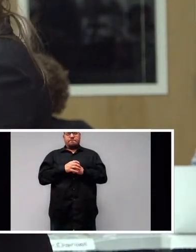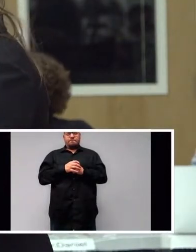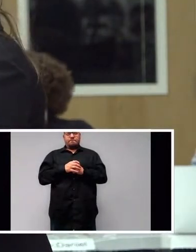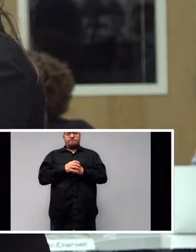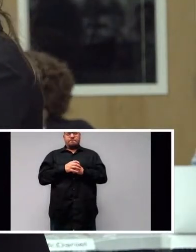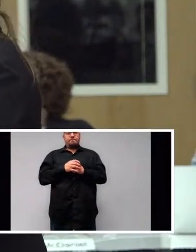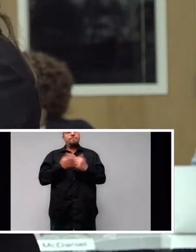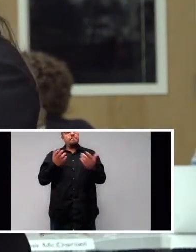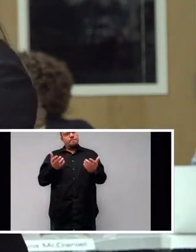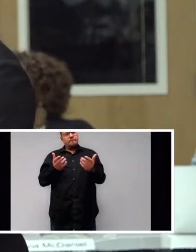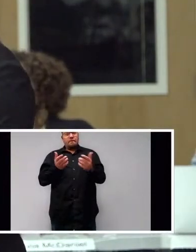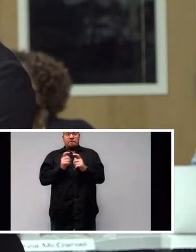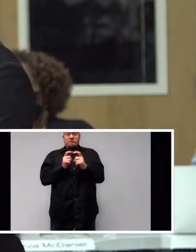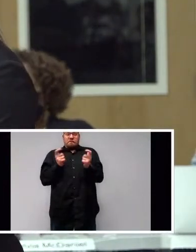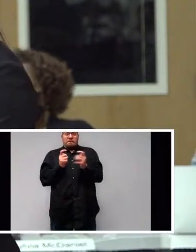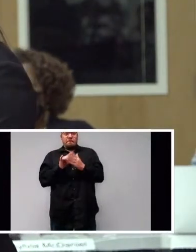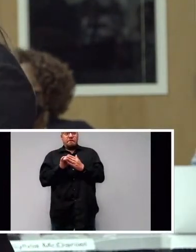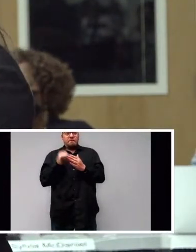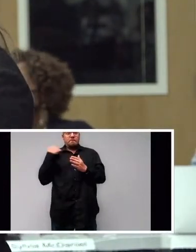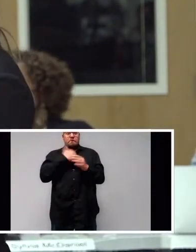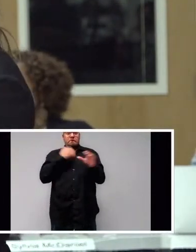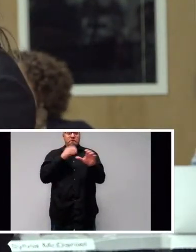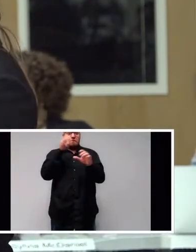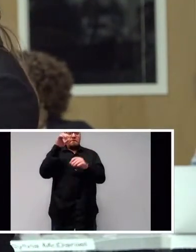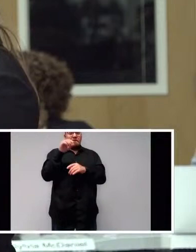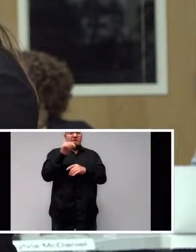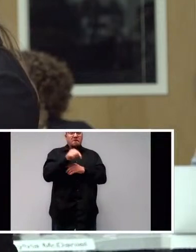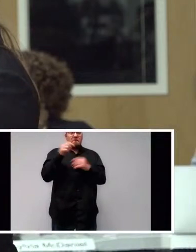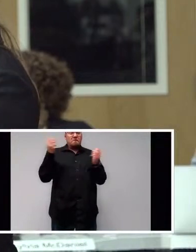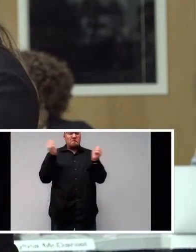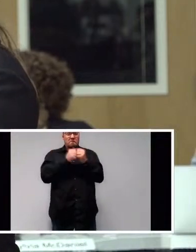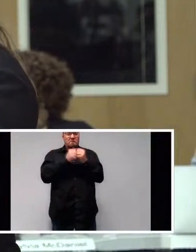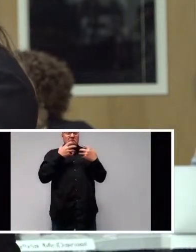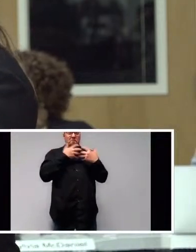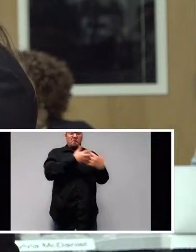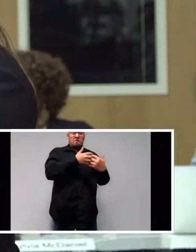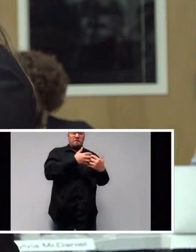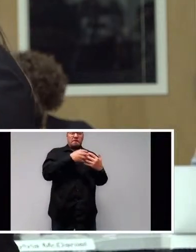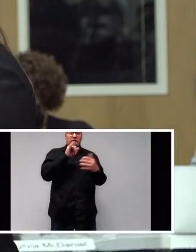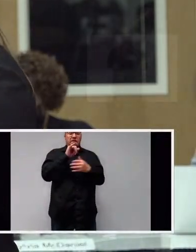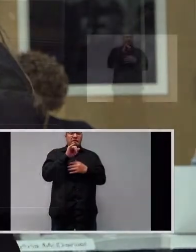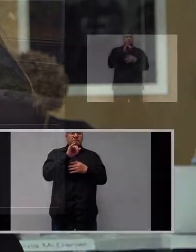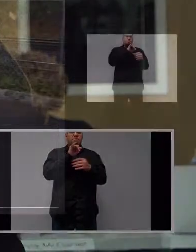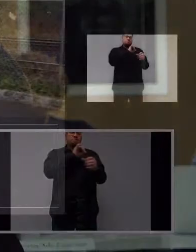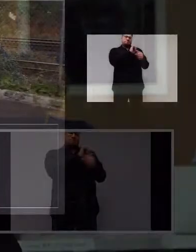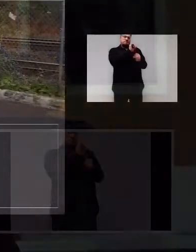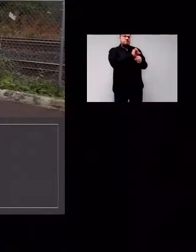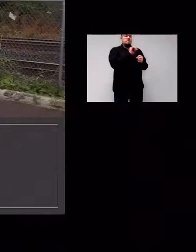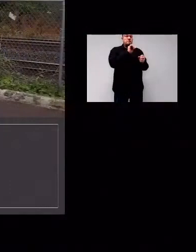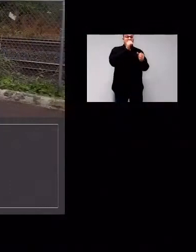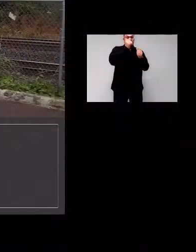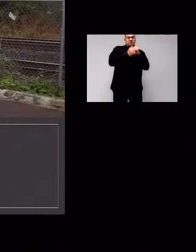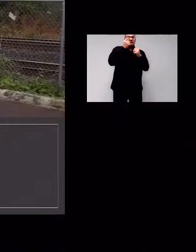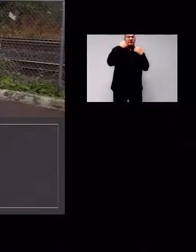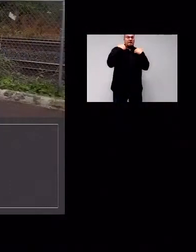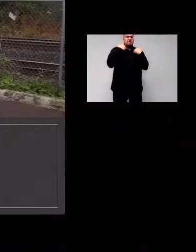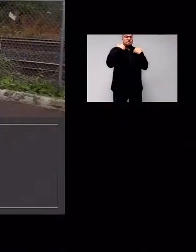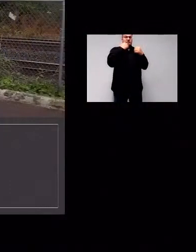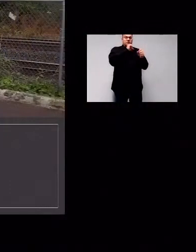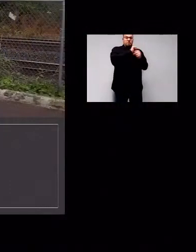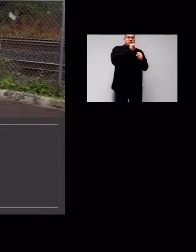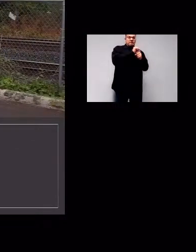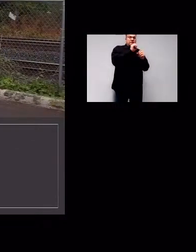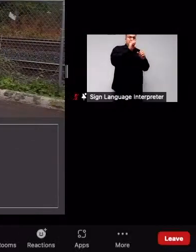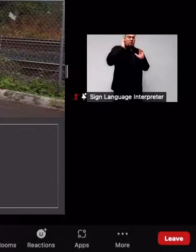A big part of this is that we do this in partnership with industry. So each one of our programs has an industry advisory council that literally helps